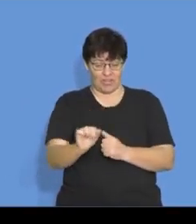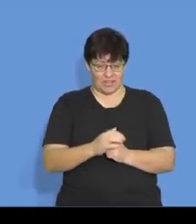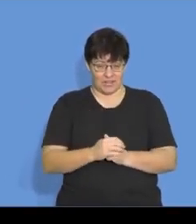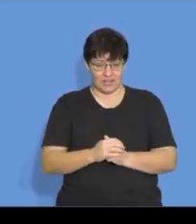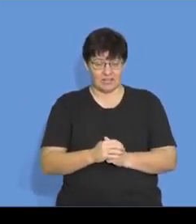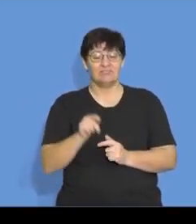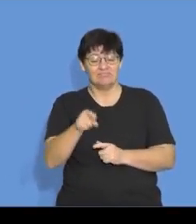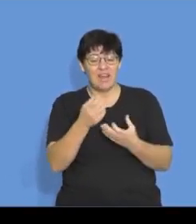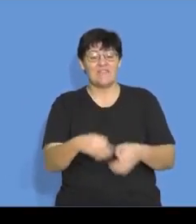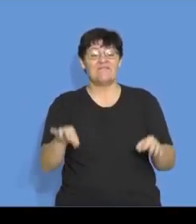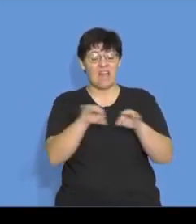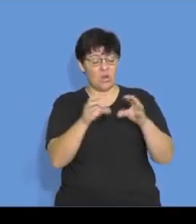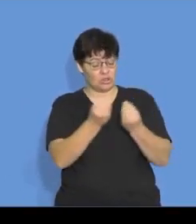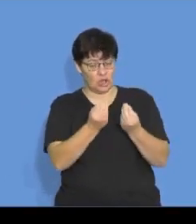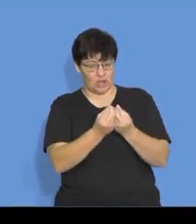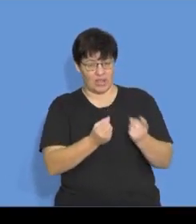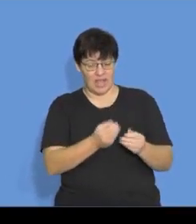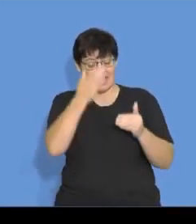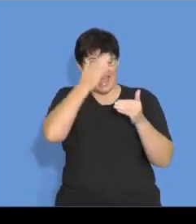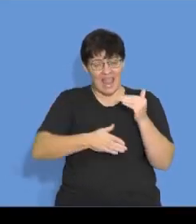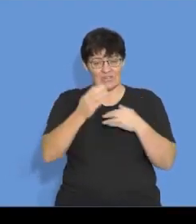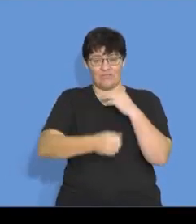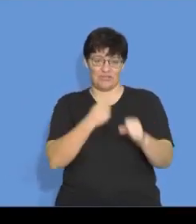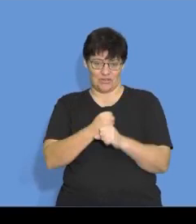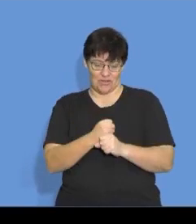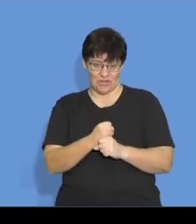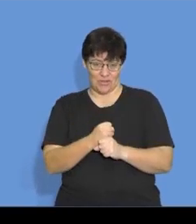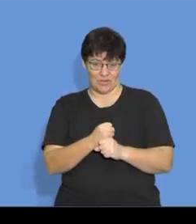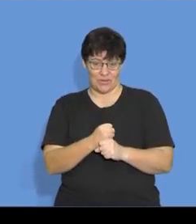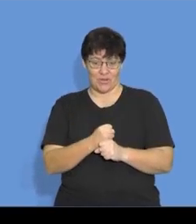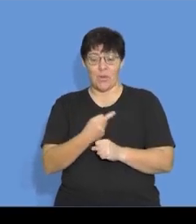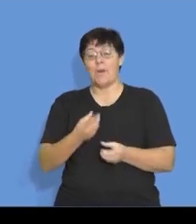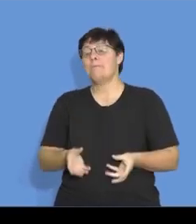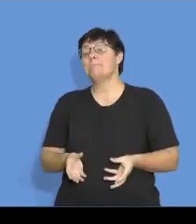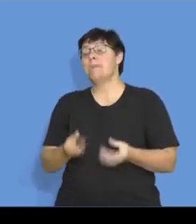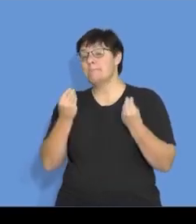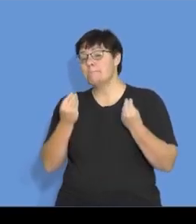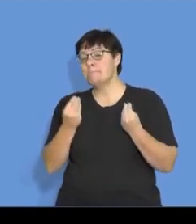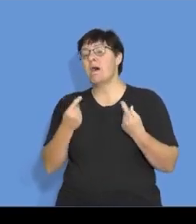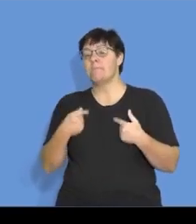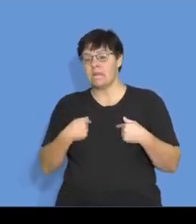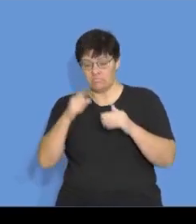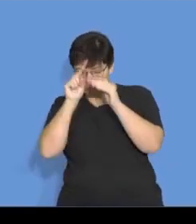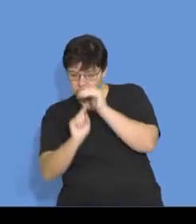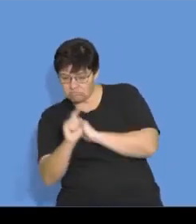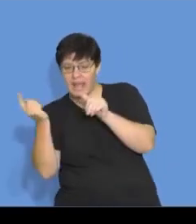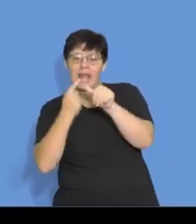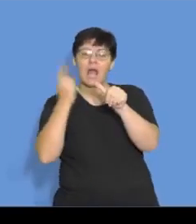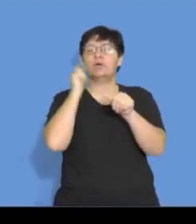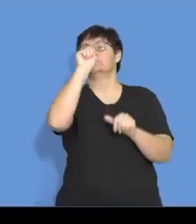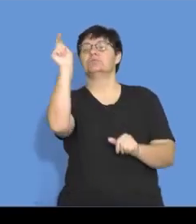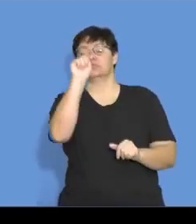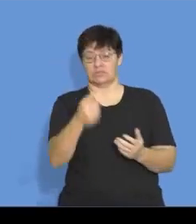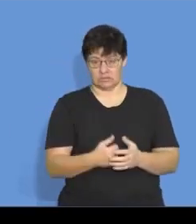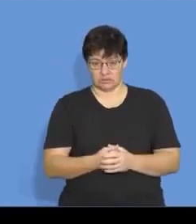the value of stock at the end of the year obtained by conducting a physical stock take. The closing